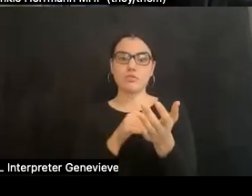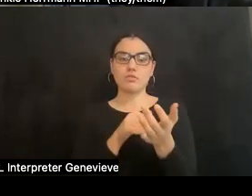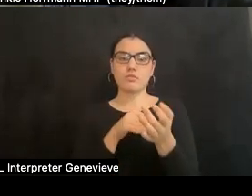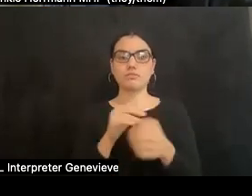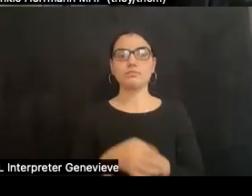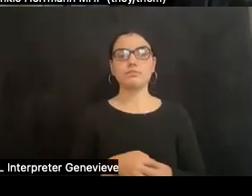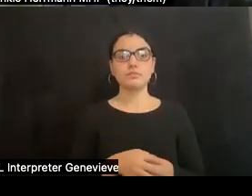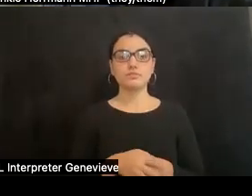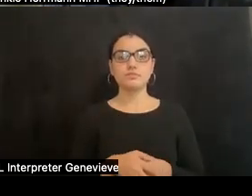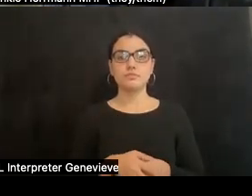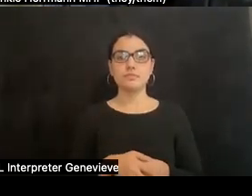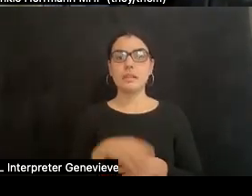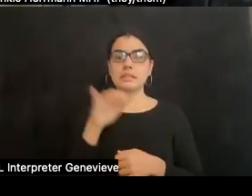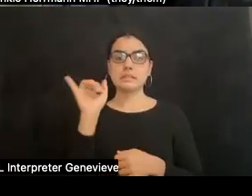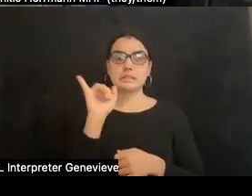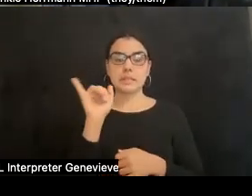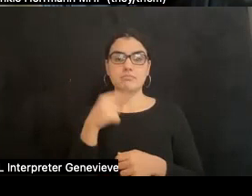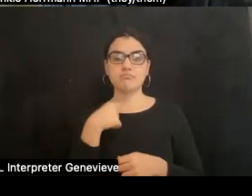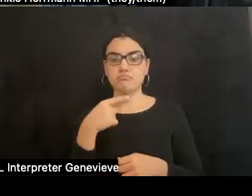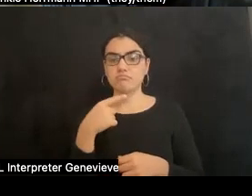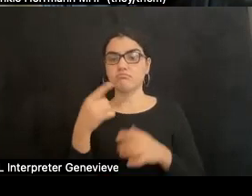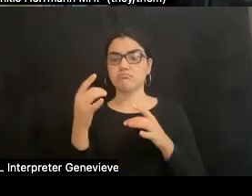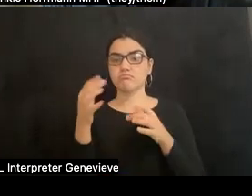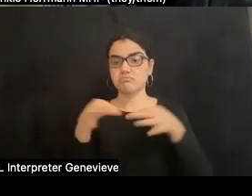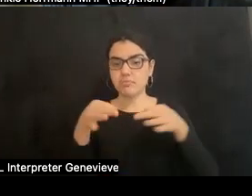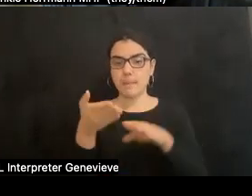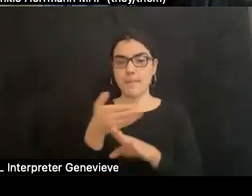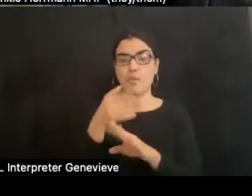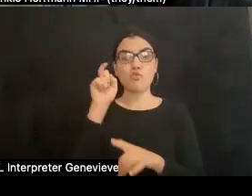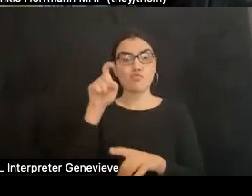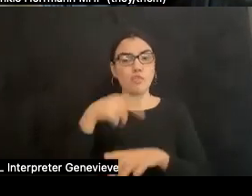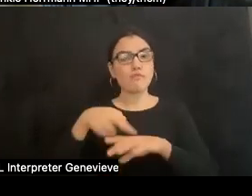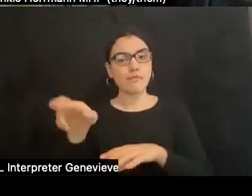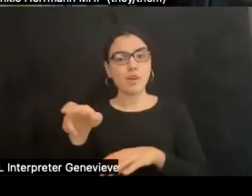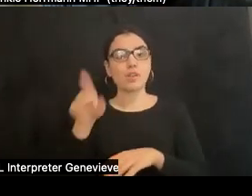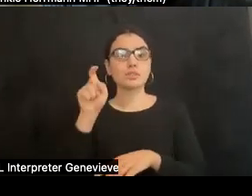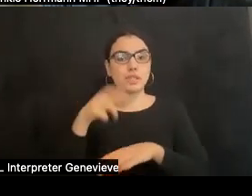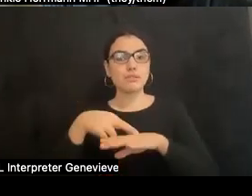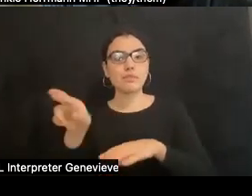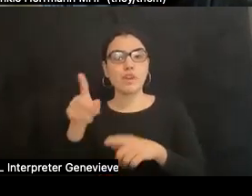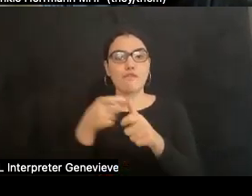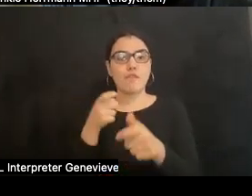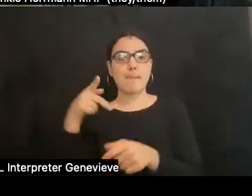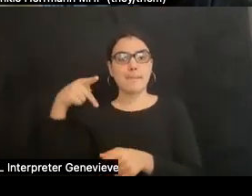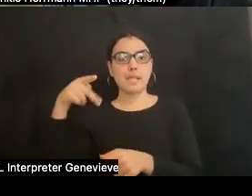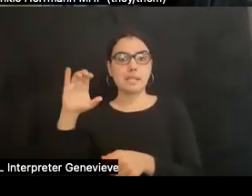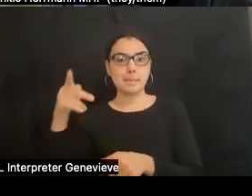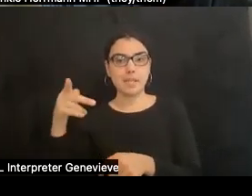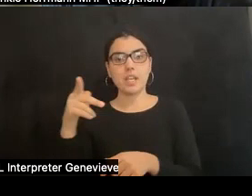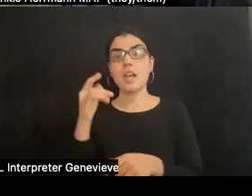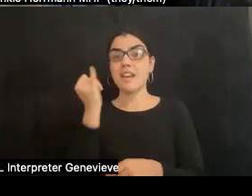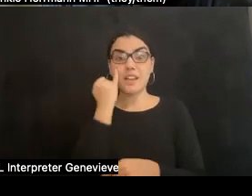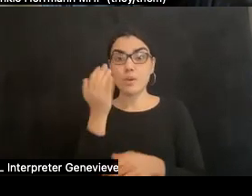So like I said, often you will need a referral. For most specialists, you're going to need a referral from your primary care physician or else Medicaid won't pay for